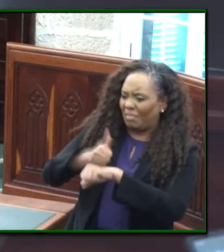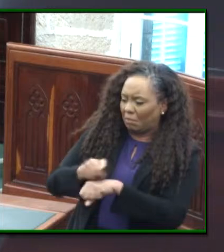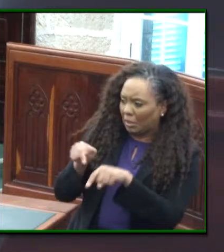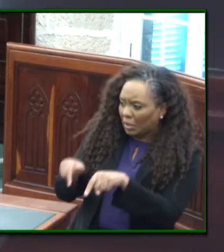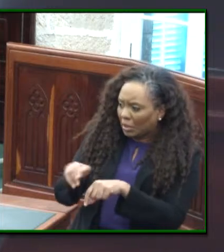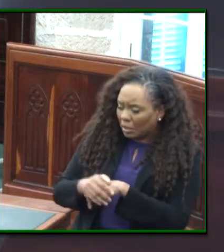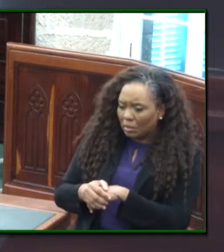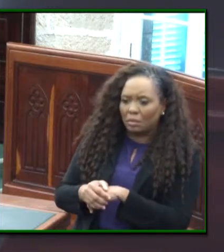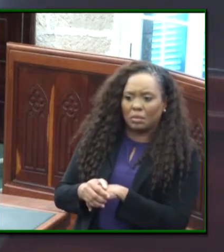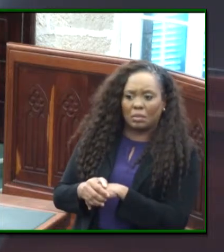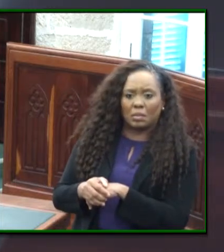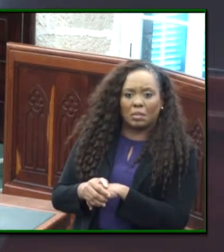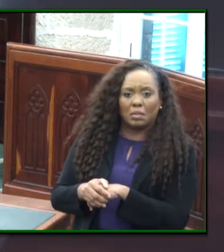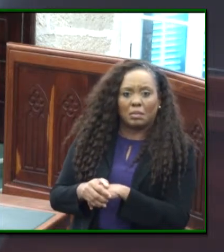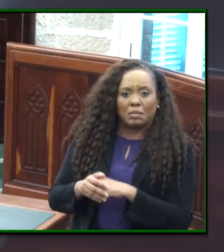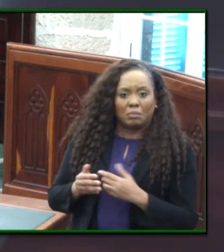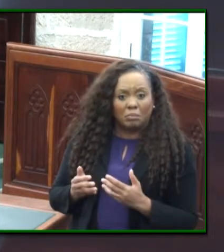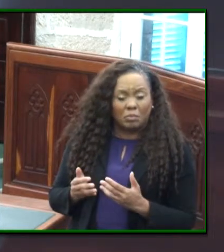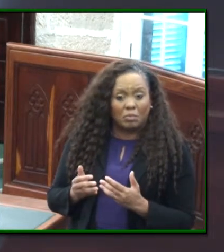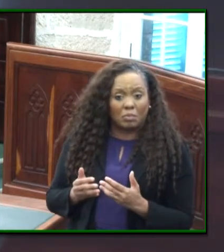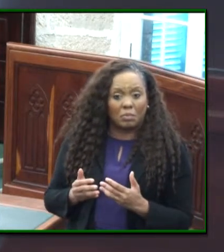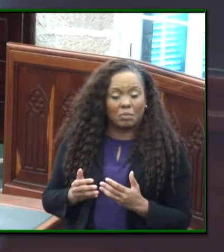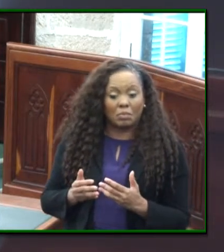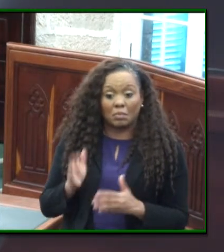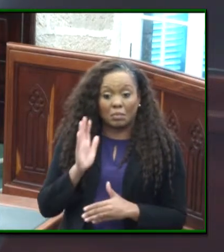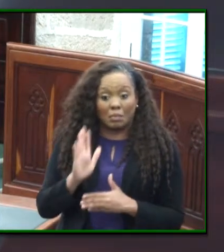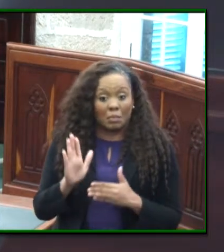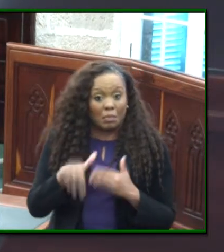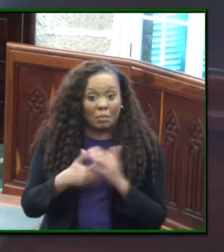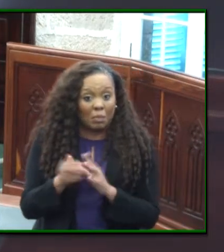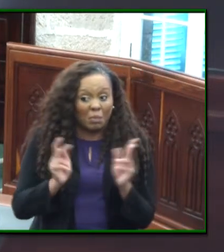areas so that every person,